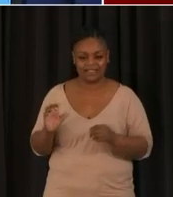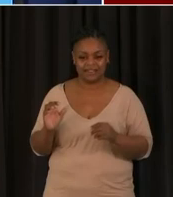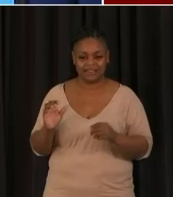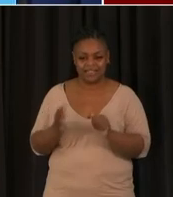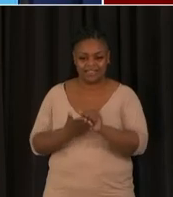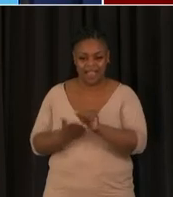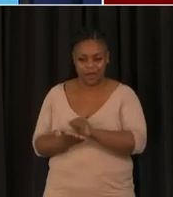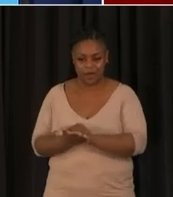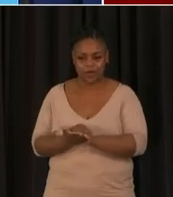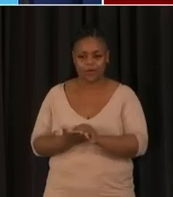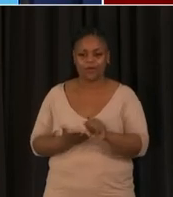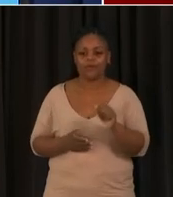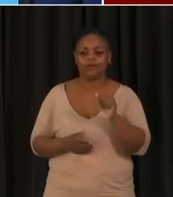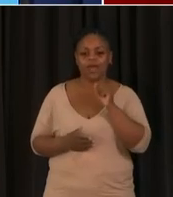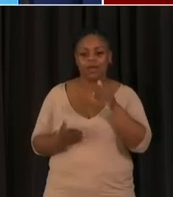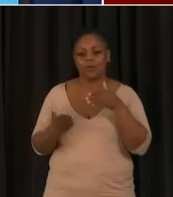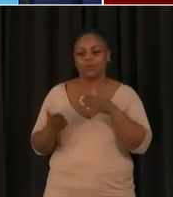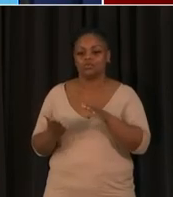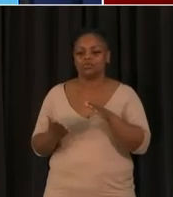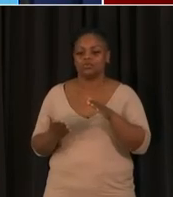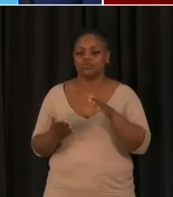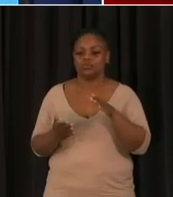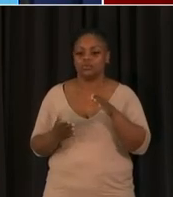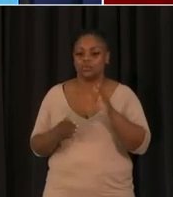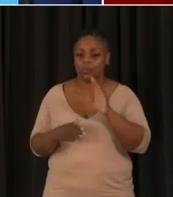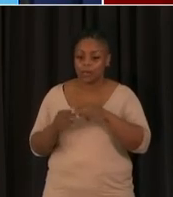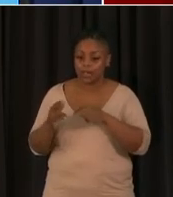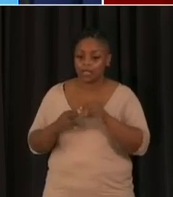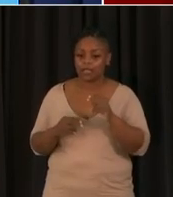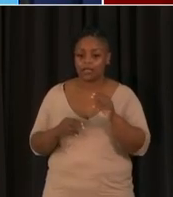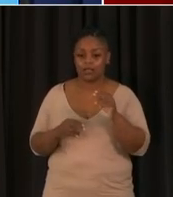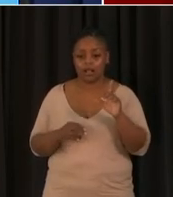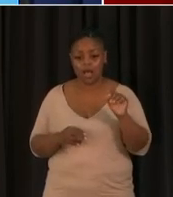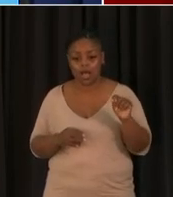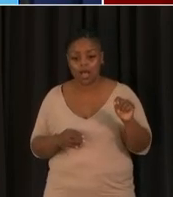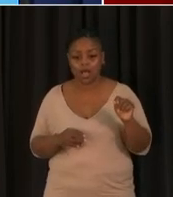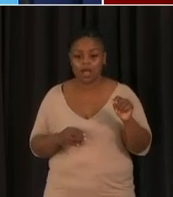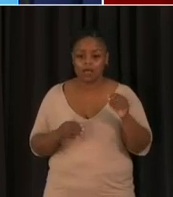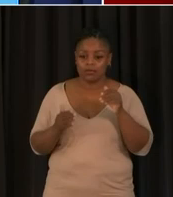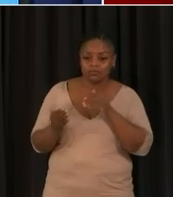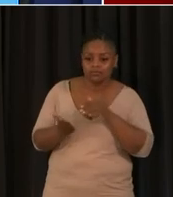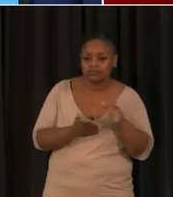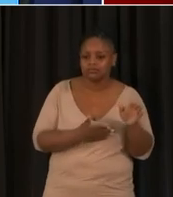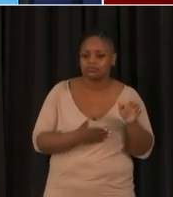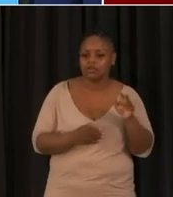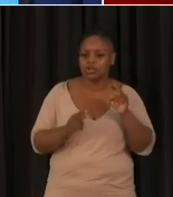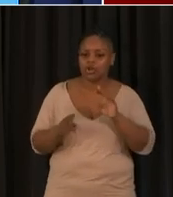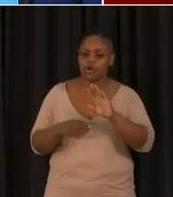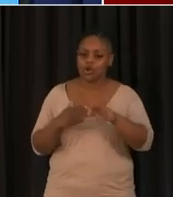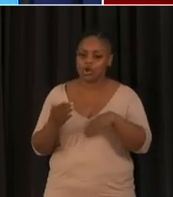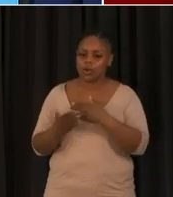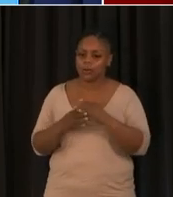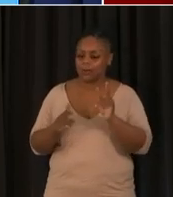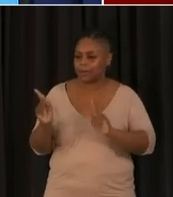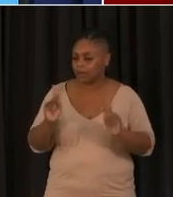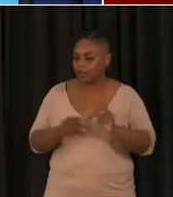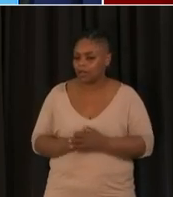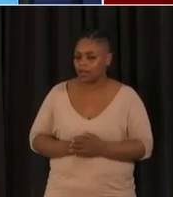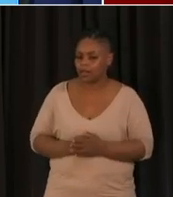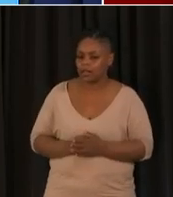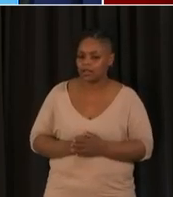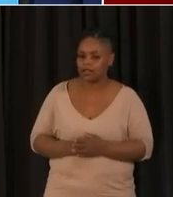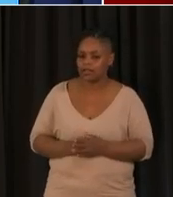relief? Is that something that DSB can do, and how do folks navigate that? Yes, and thank you for that